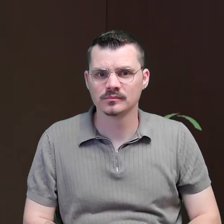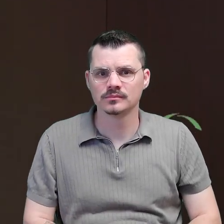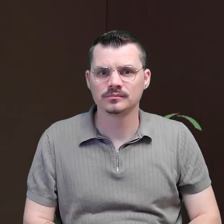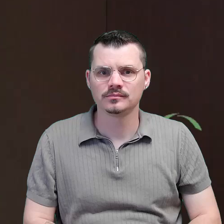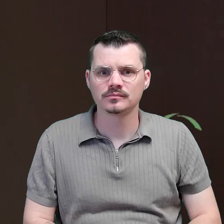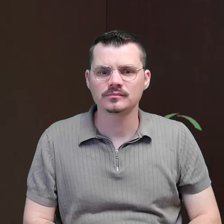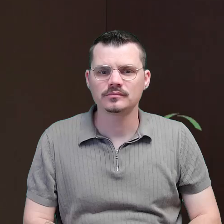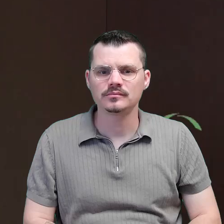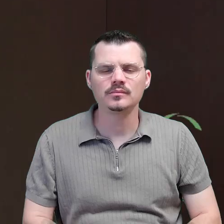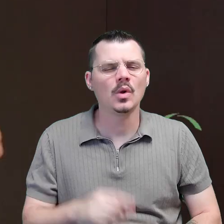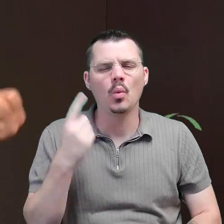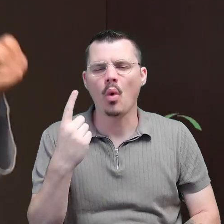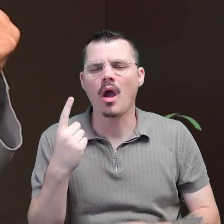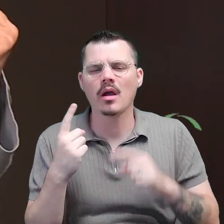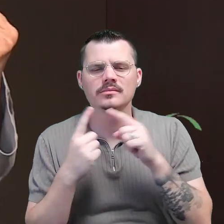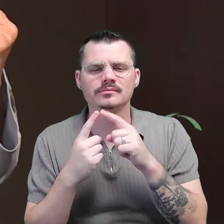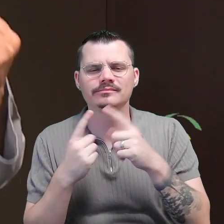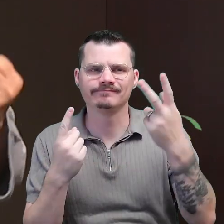One of those